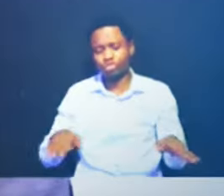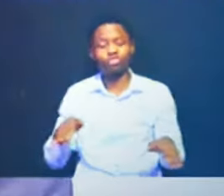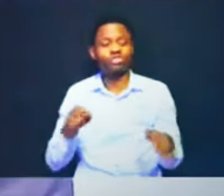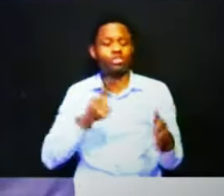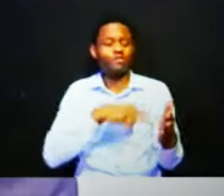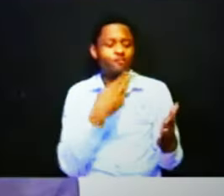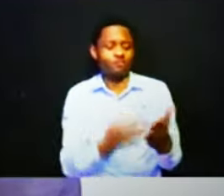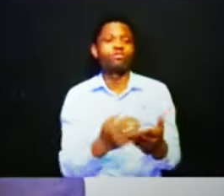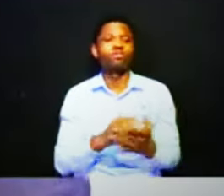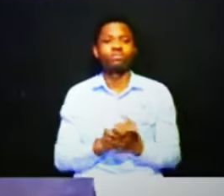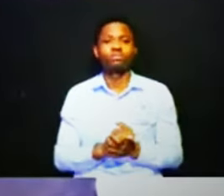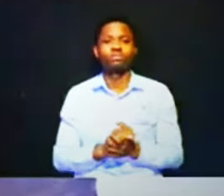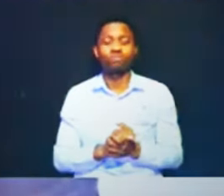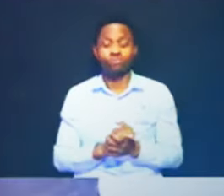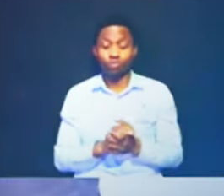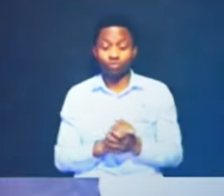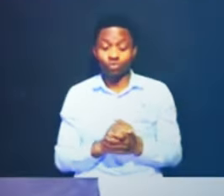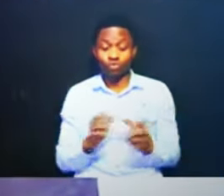Now,